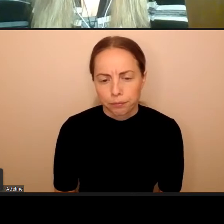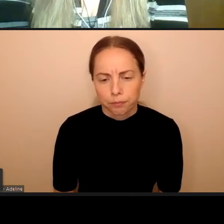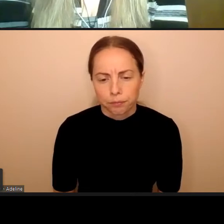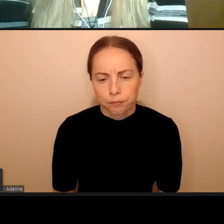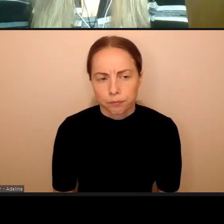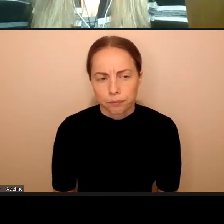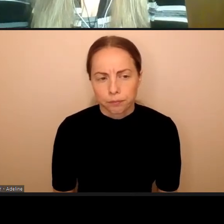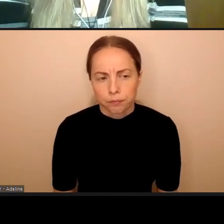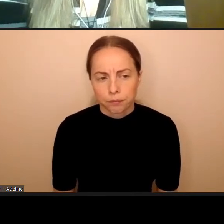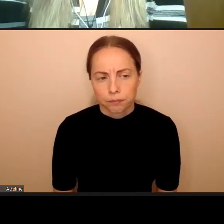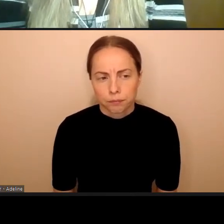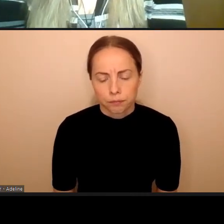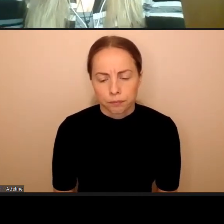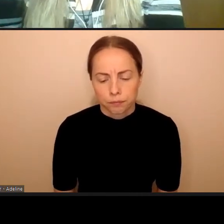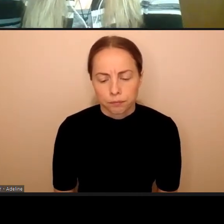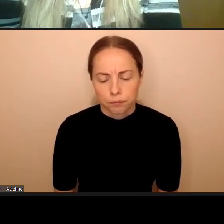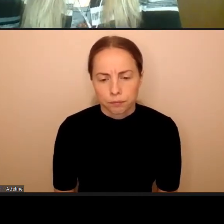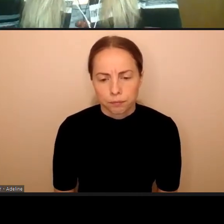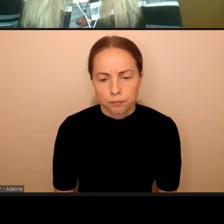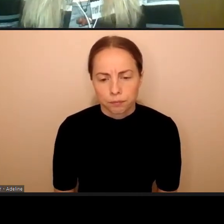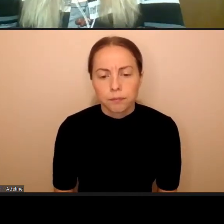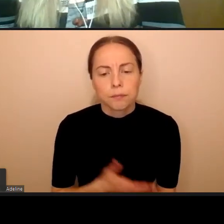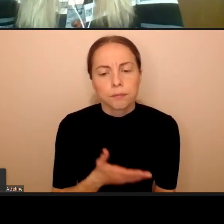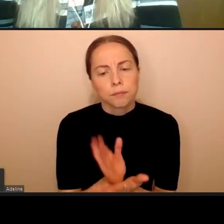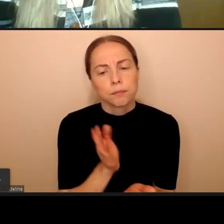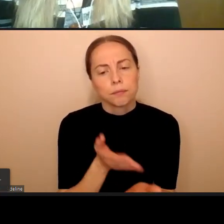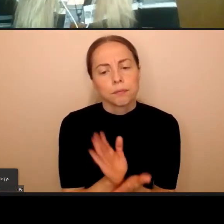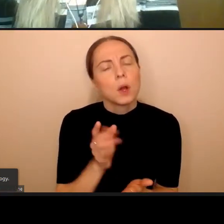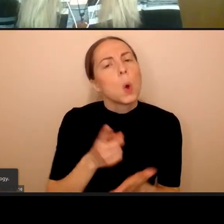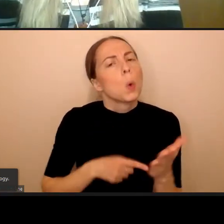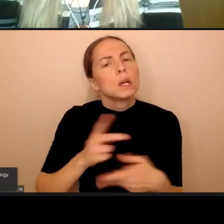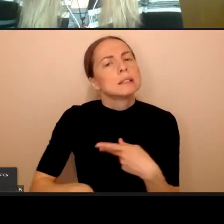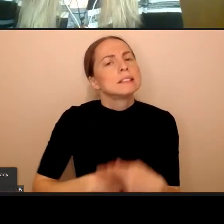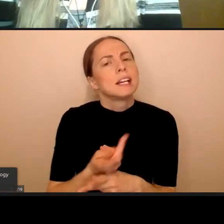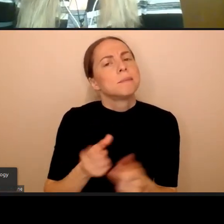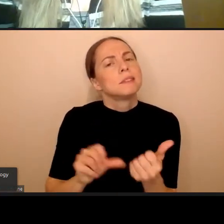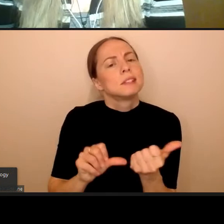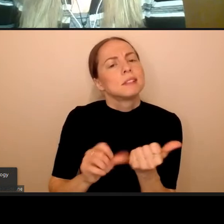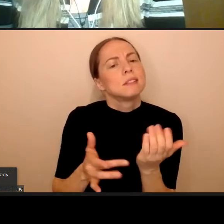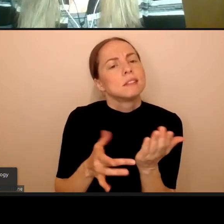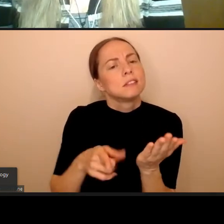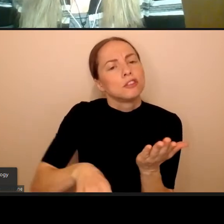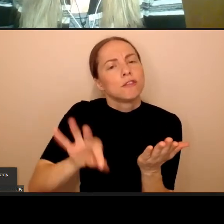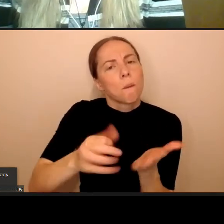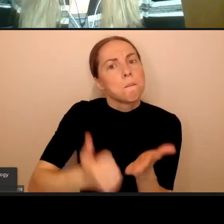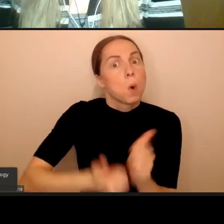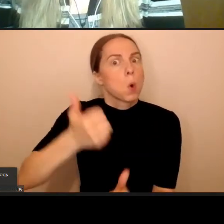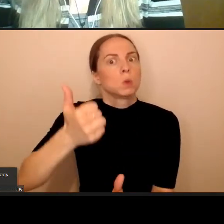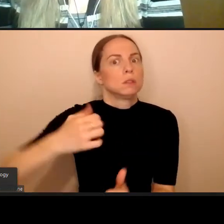All right. What types of assistive technology have you found most helpful?